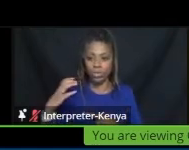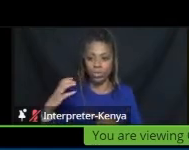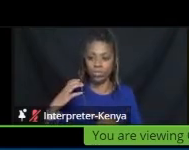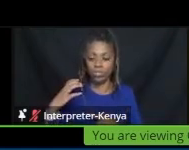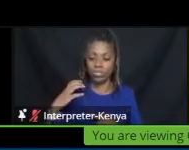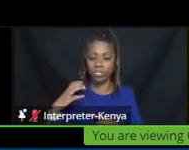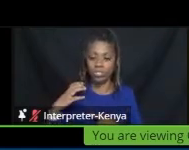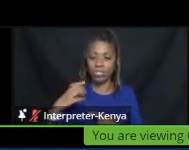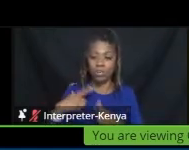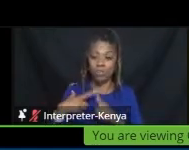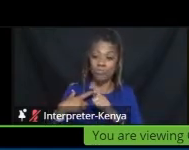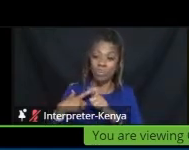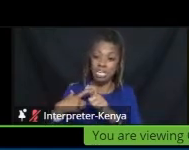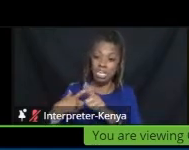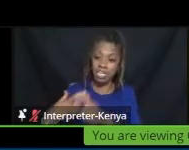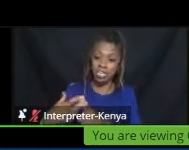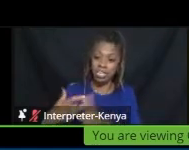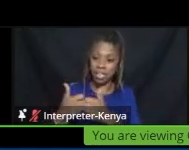Oh my gosh.